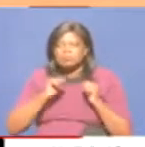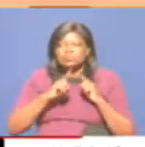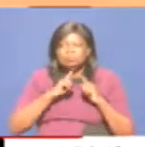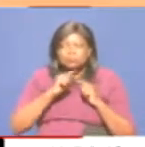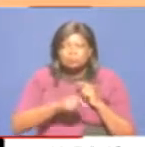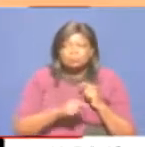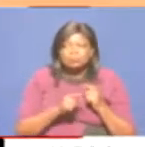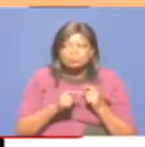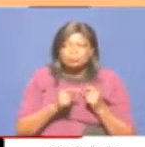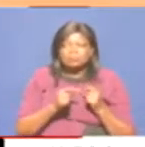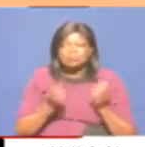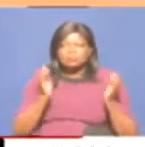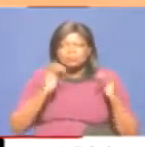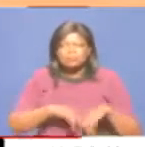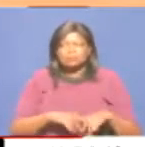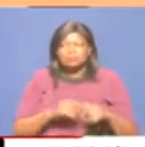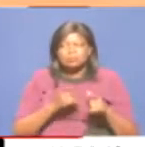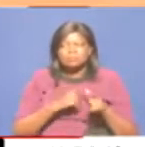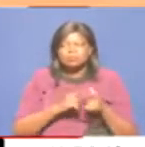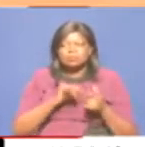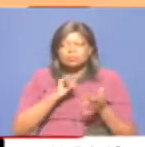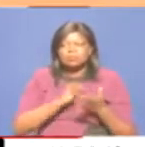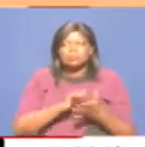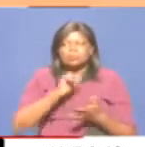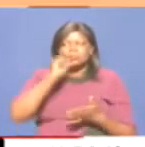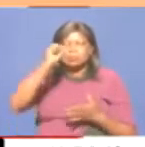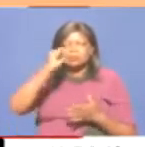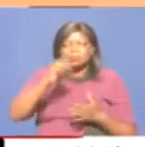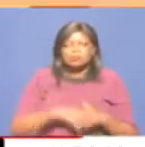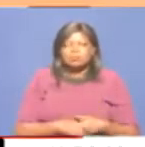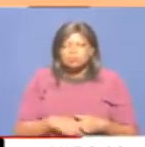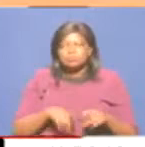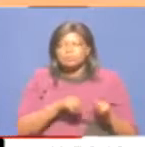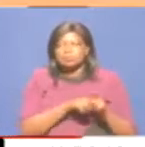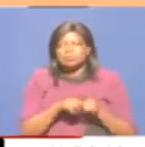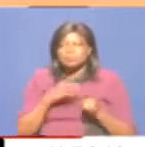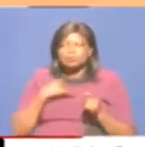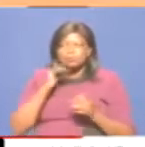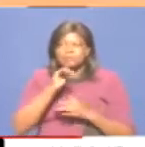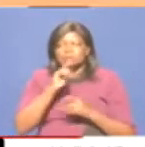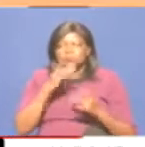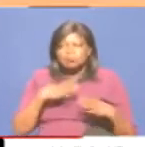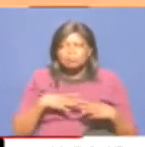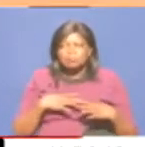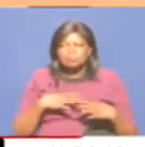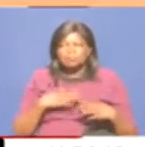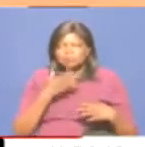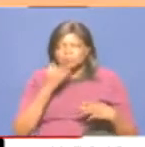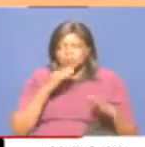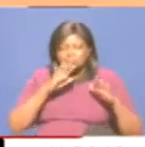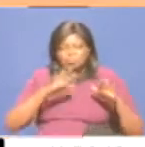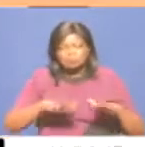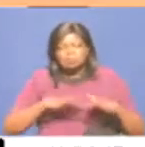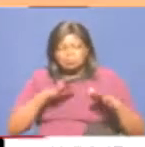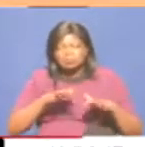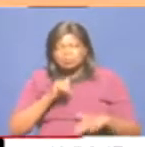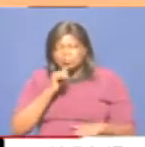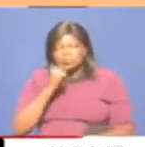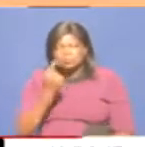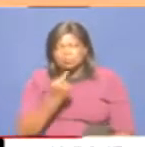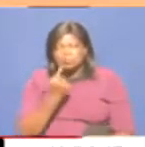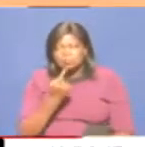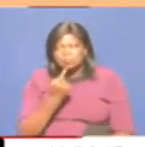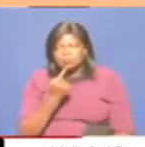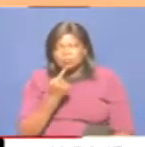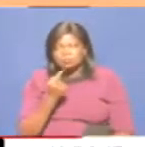in that event, and mm-hmm. that's politics of the day. Okay. But I also want to ask Kenyans to be very careful mm-hmm. and not only to narrow